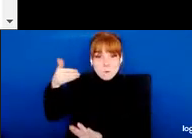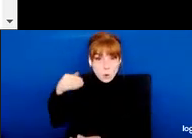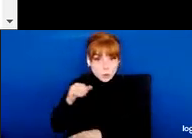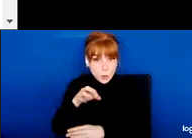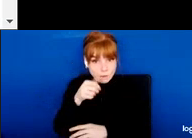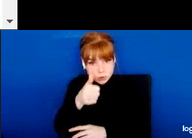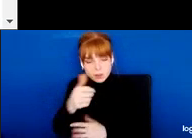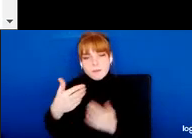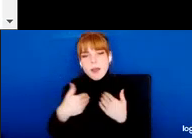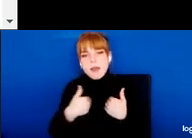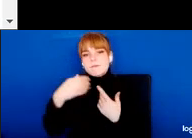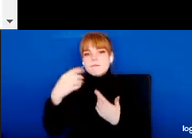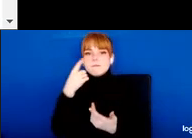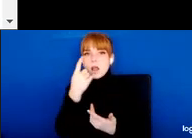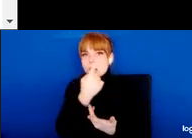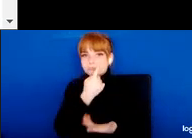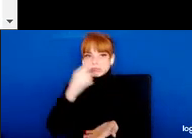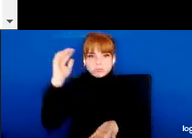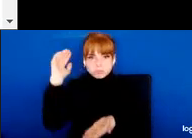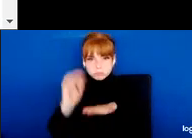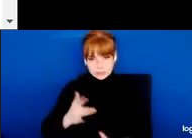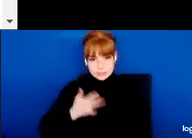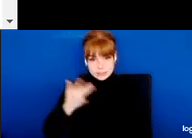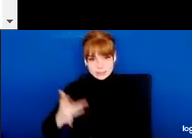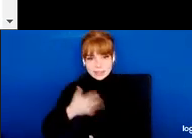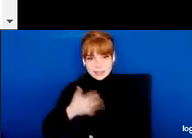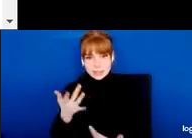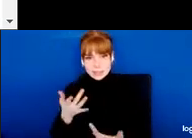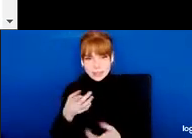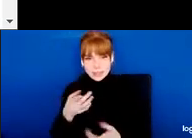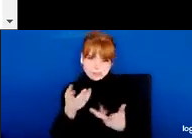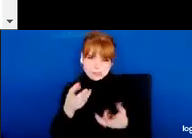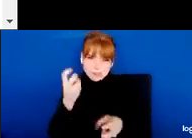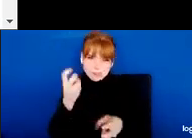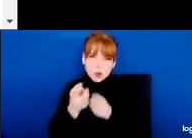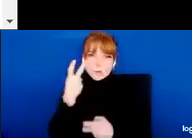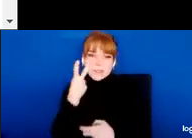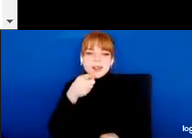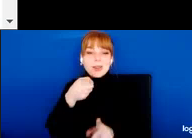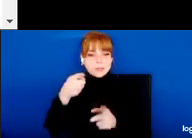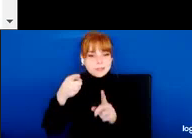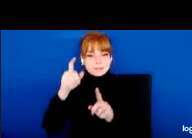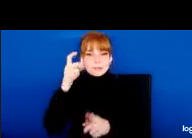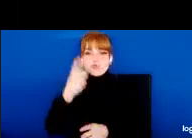that that image is telling you there are unread items in your feed? So that's kind of the idea with that requirement.